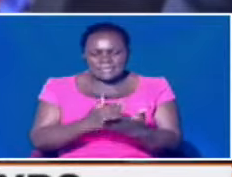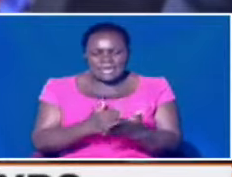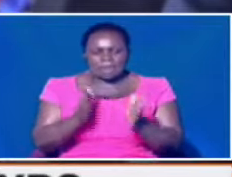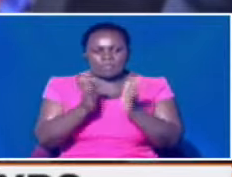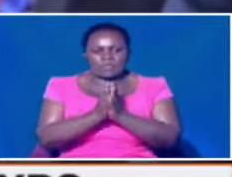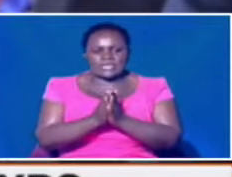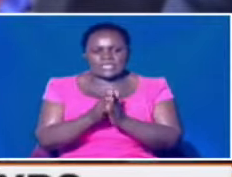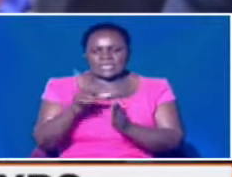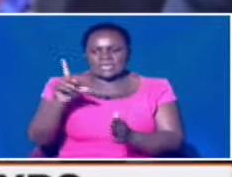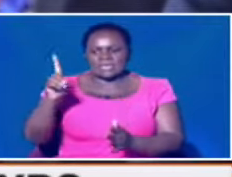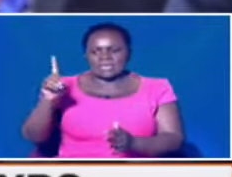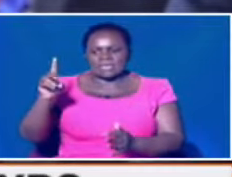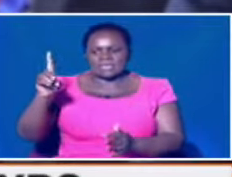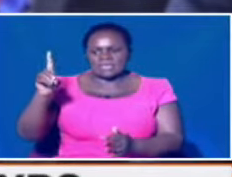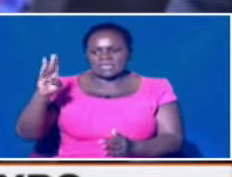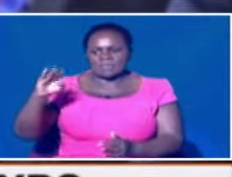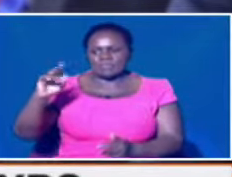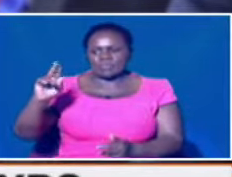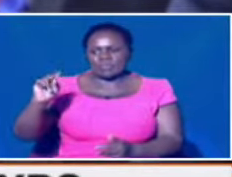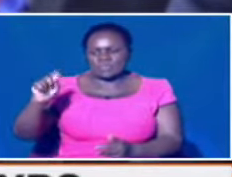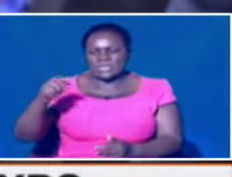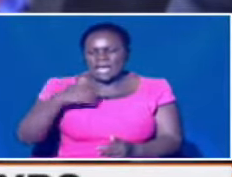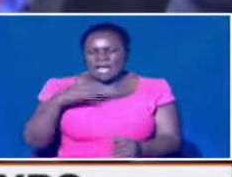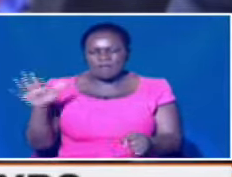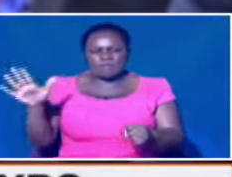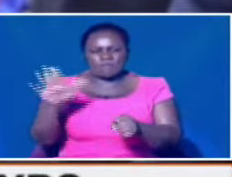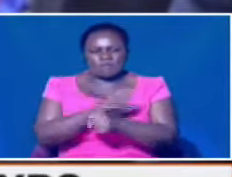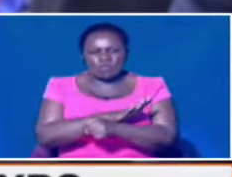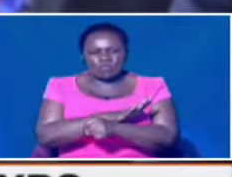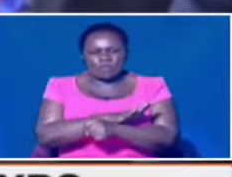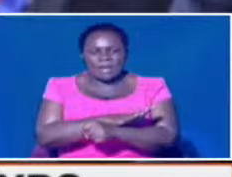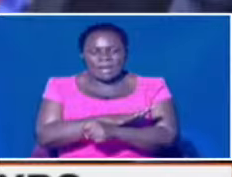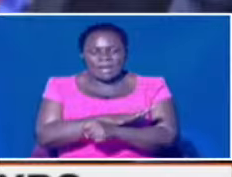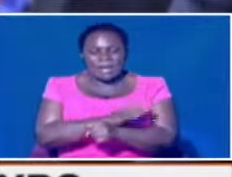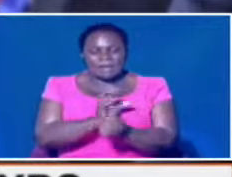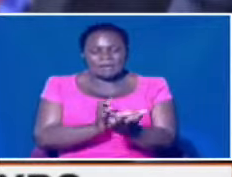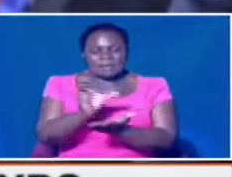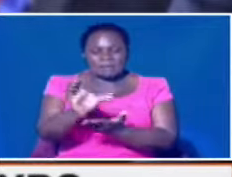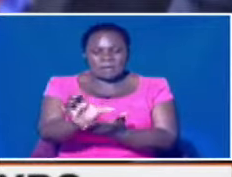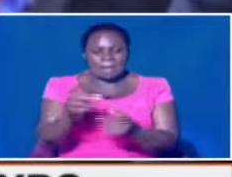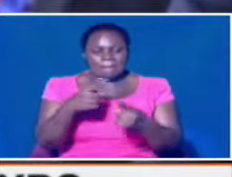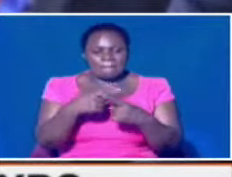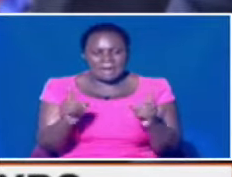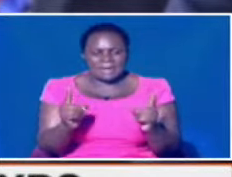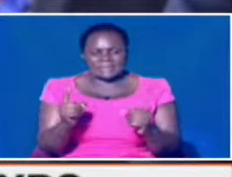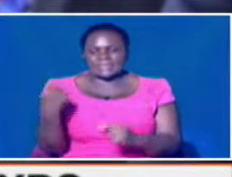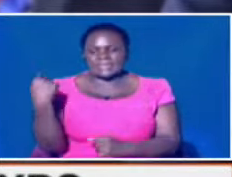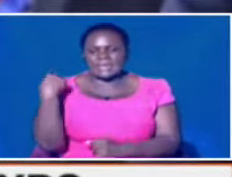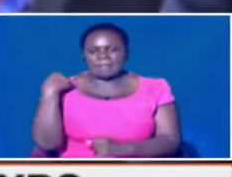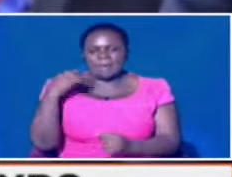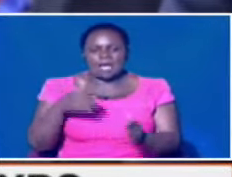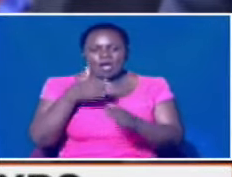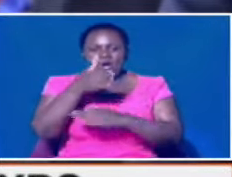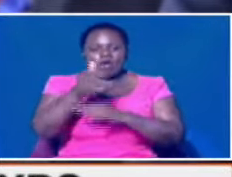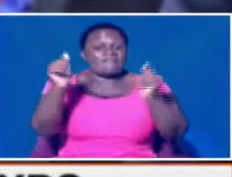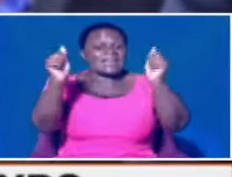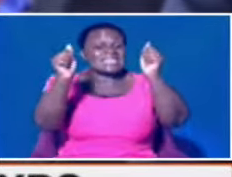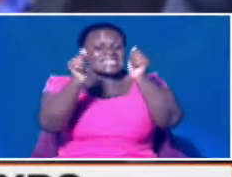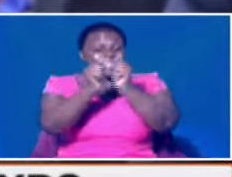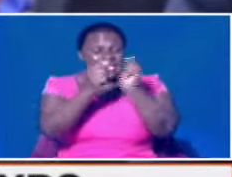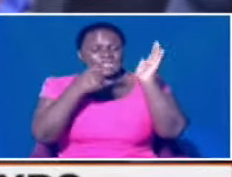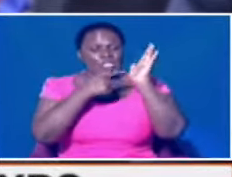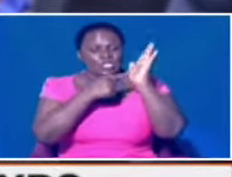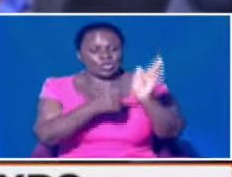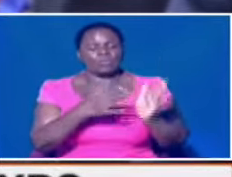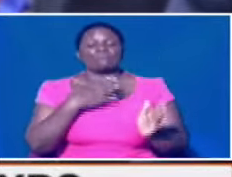with Djibouti. I do not have the overall or the total amount, but the sheer number of more than 10 shows